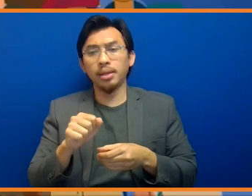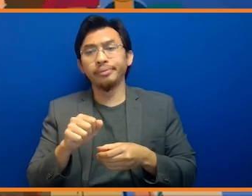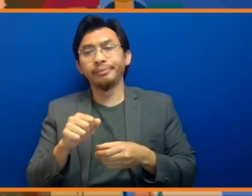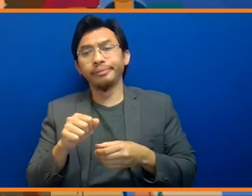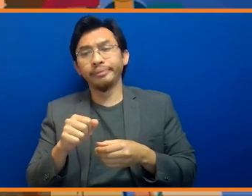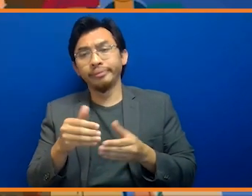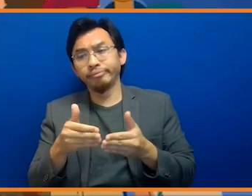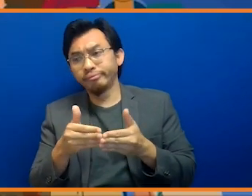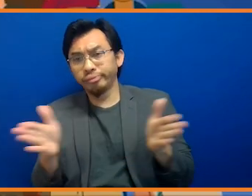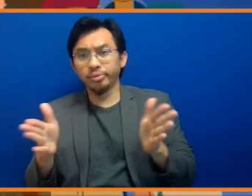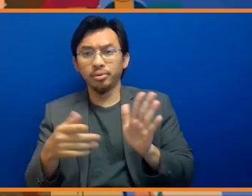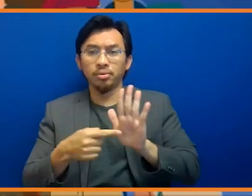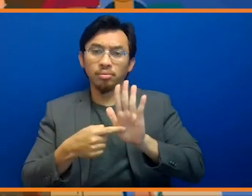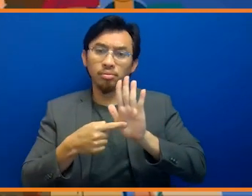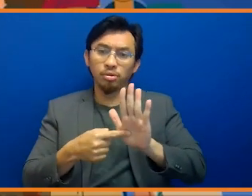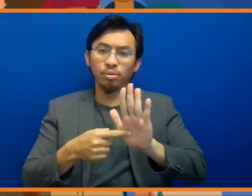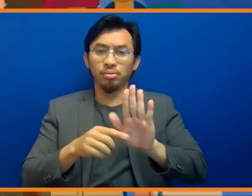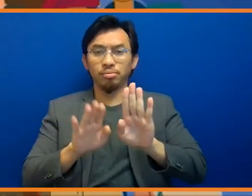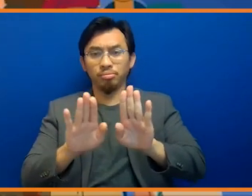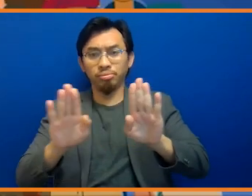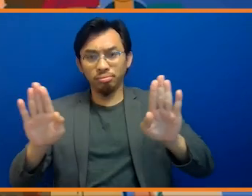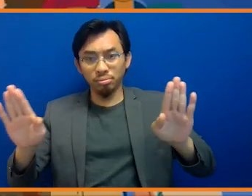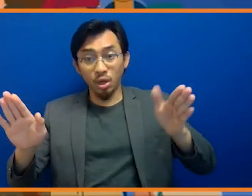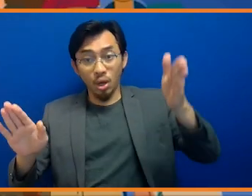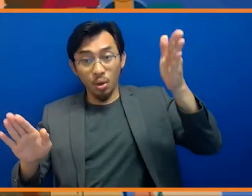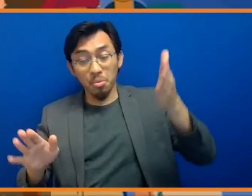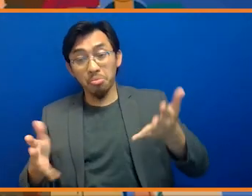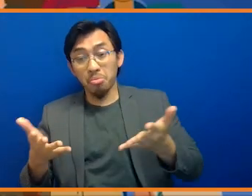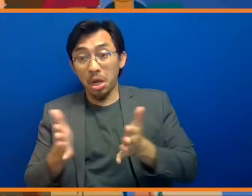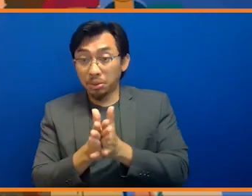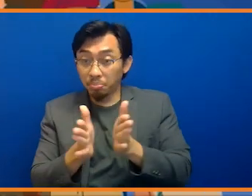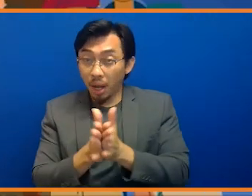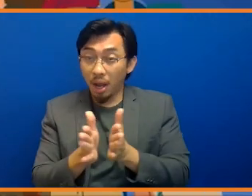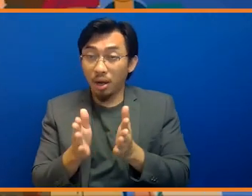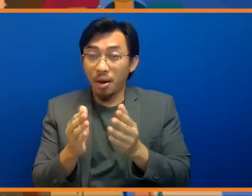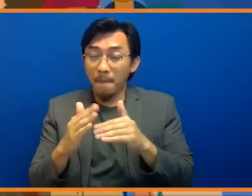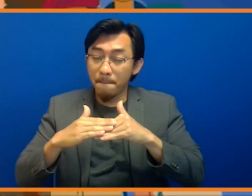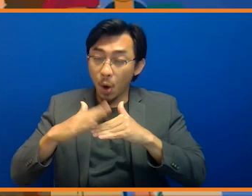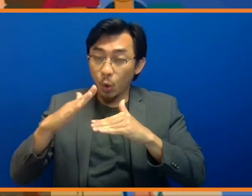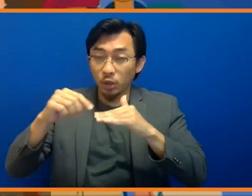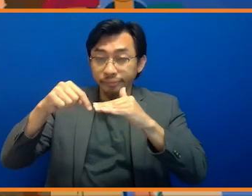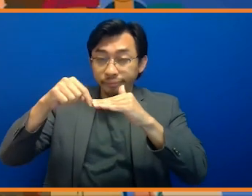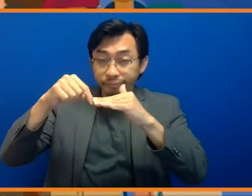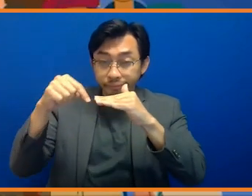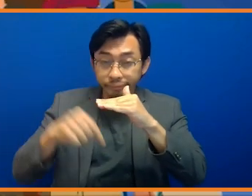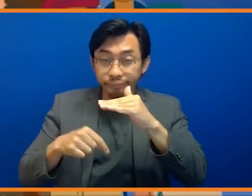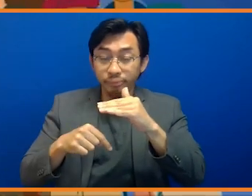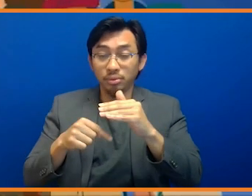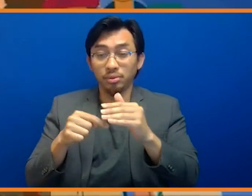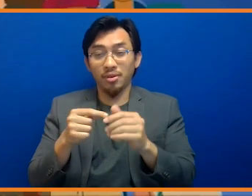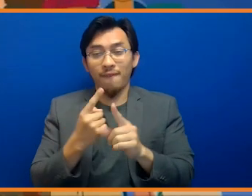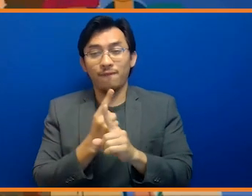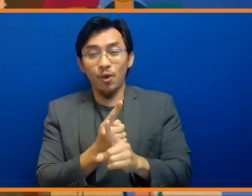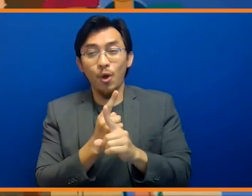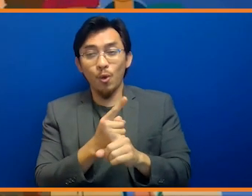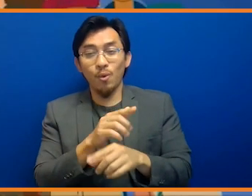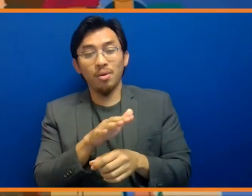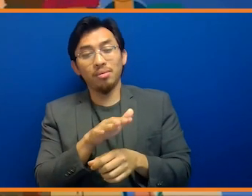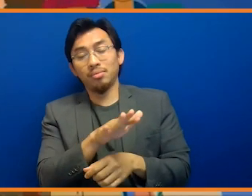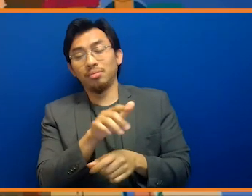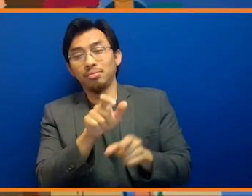be exhibit and then well explained in more detail based on the local